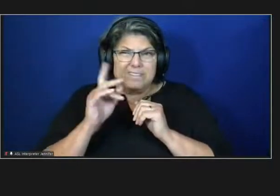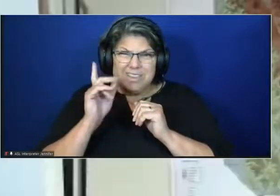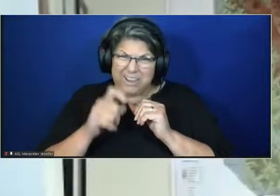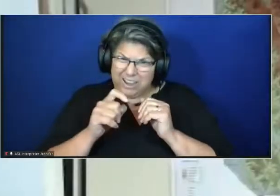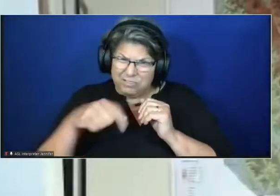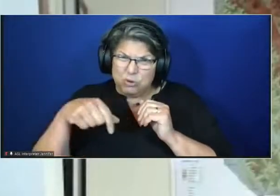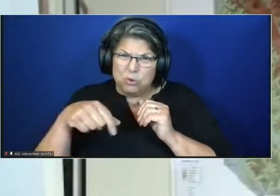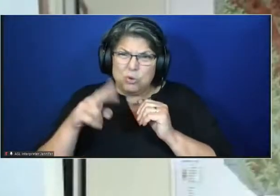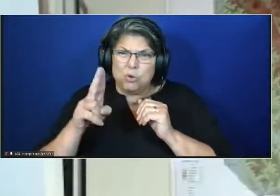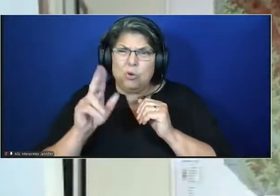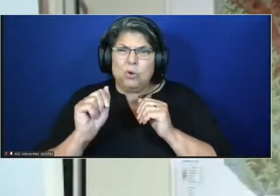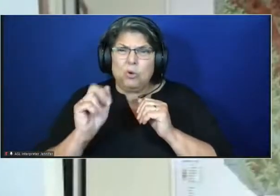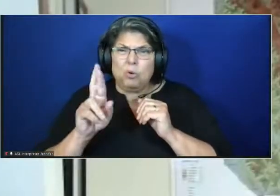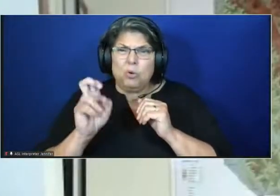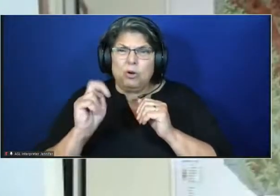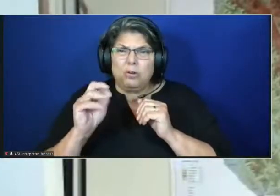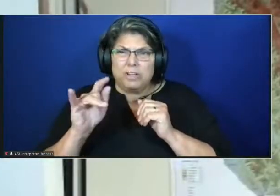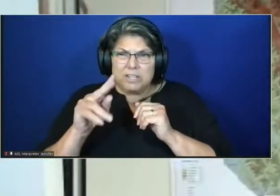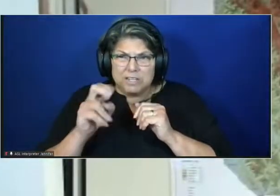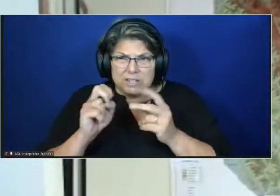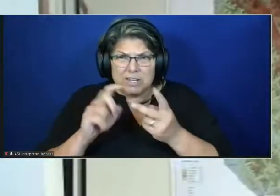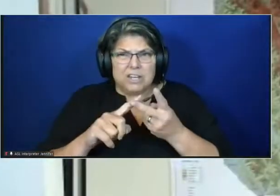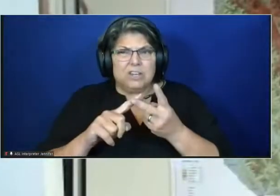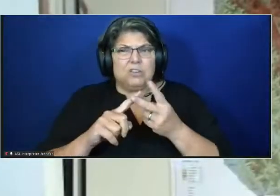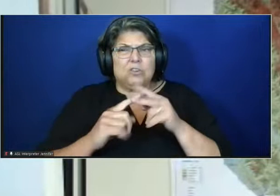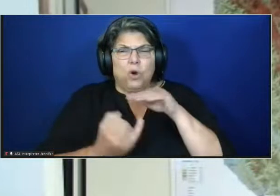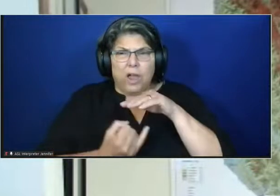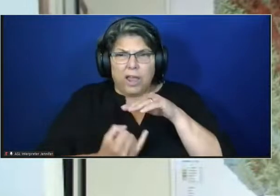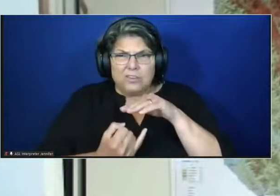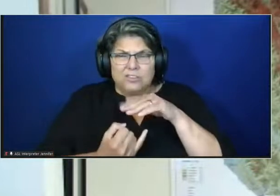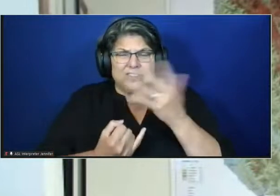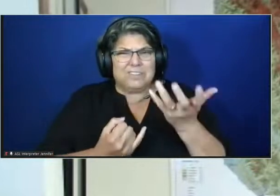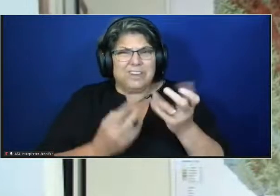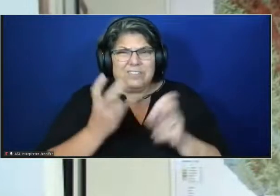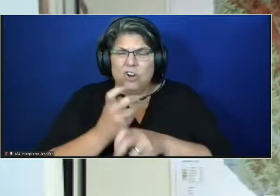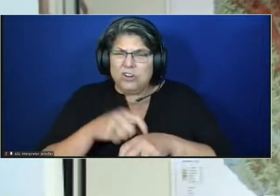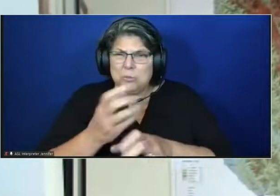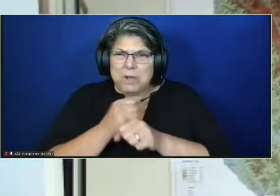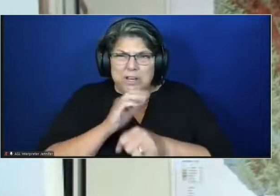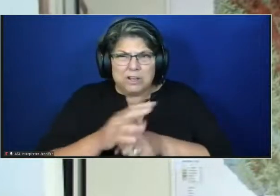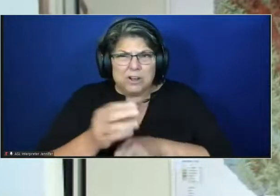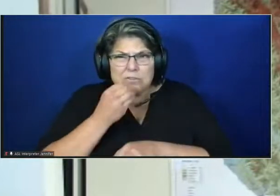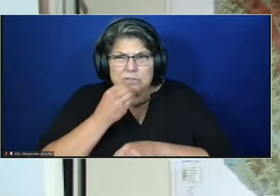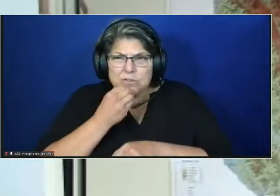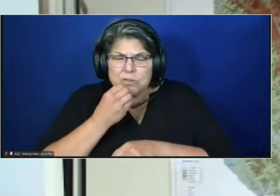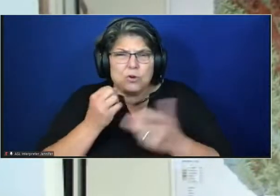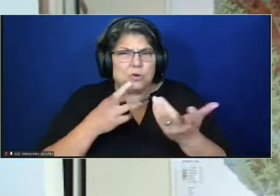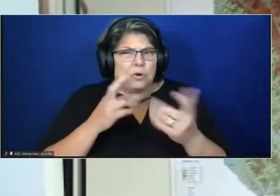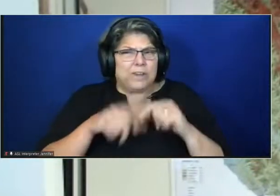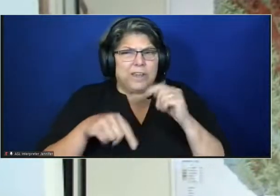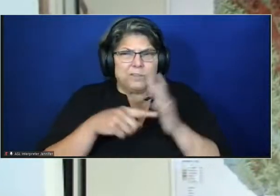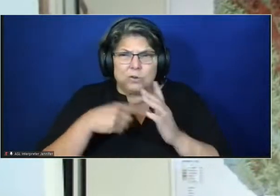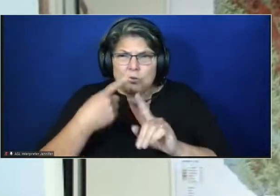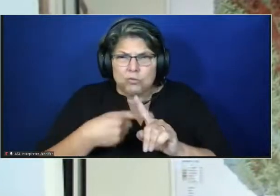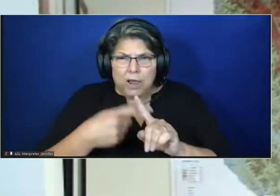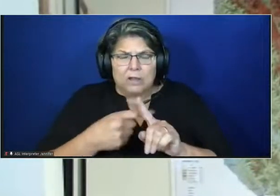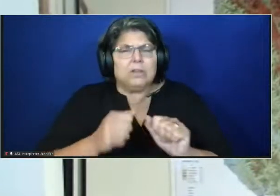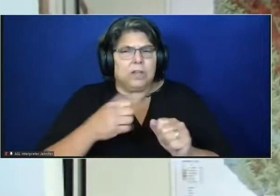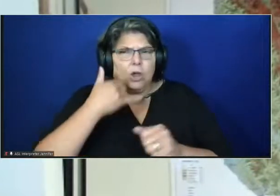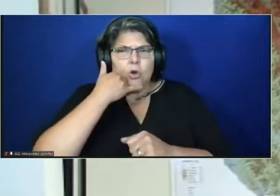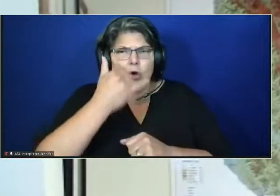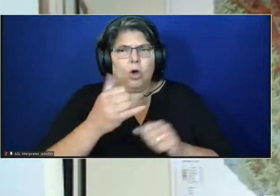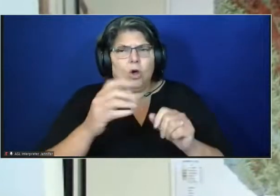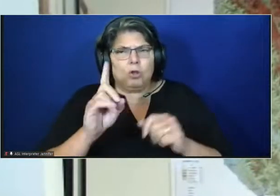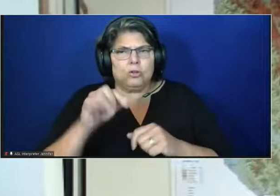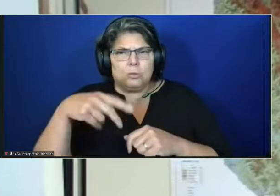or isolation and have difficulties with food or with shelter, they can call the Department of Public Health, and we can